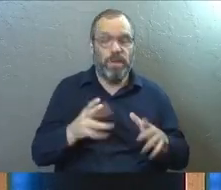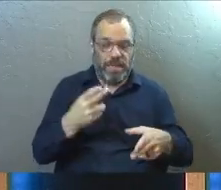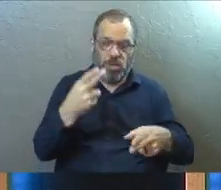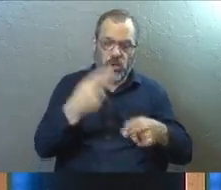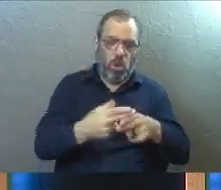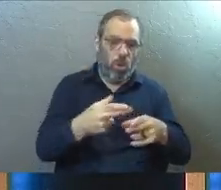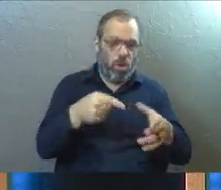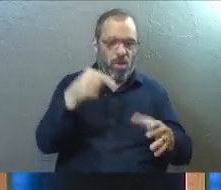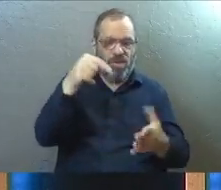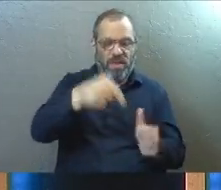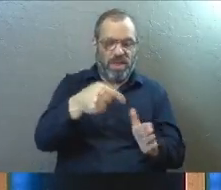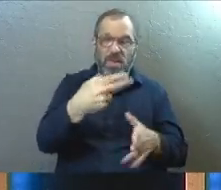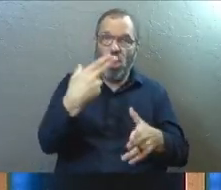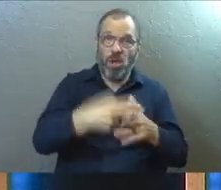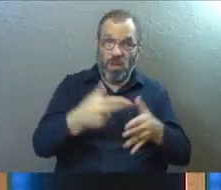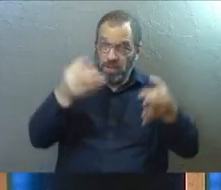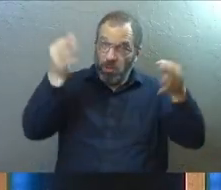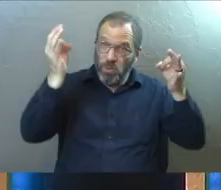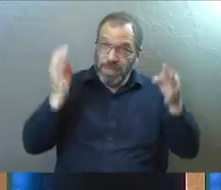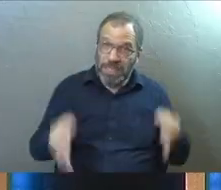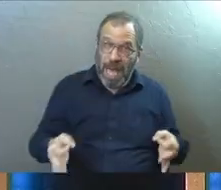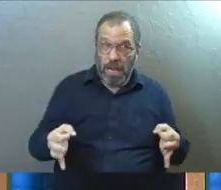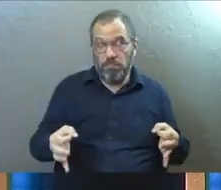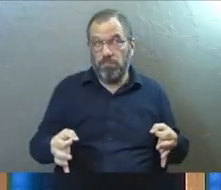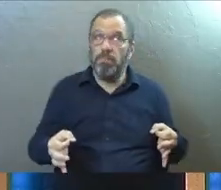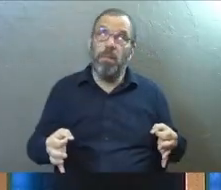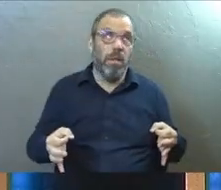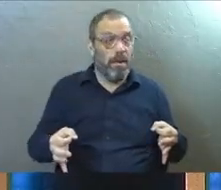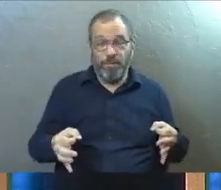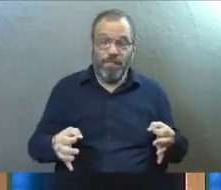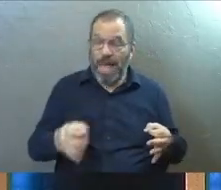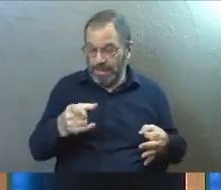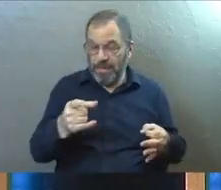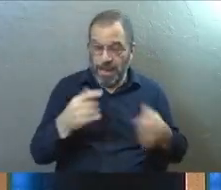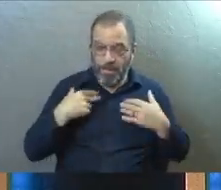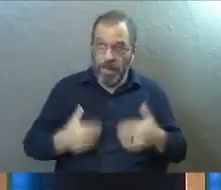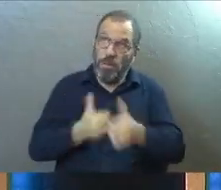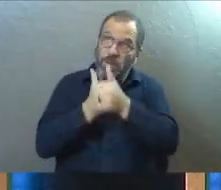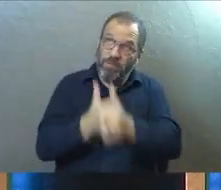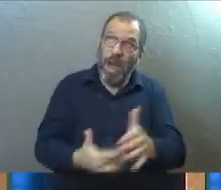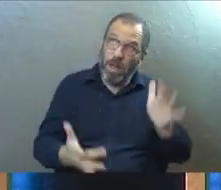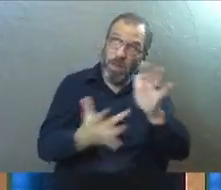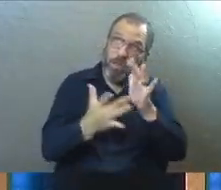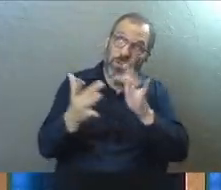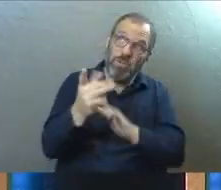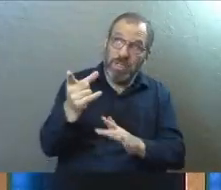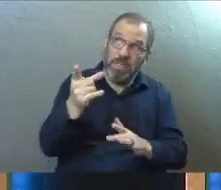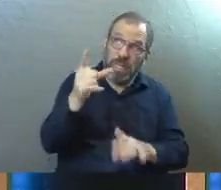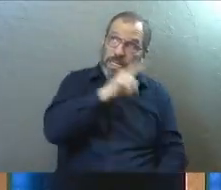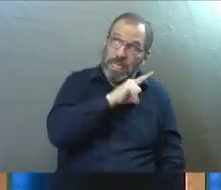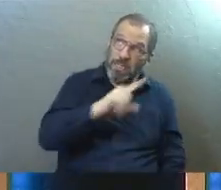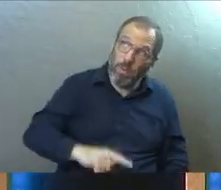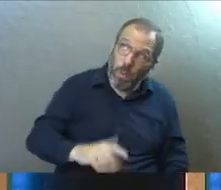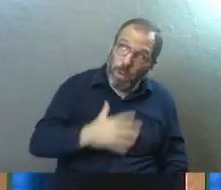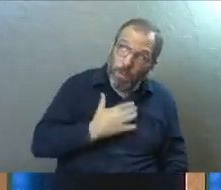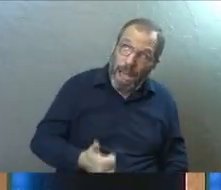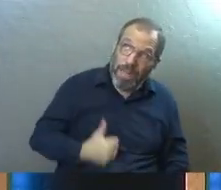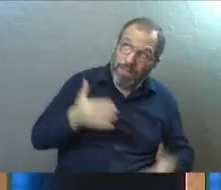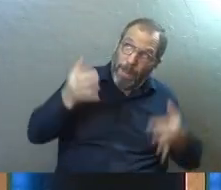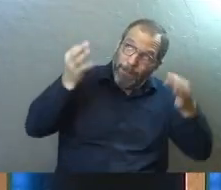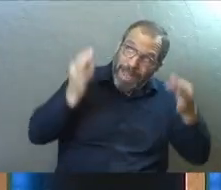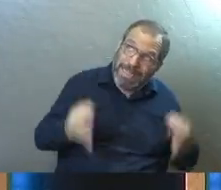is. When we make the decision as human beings to follow Jesus, when Jesus is Lord,